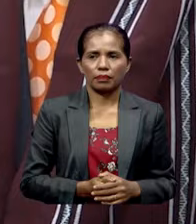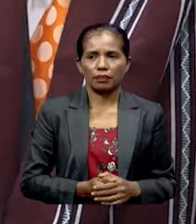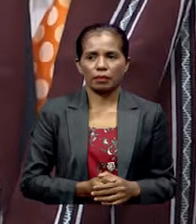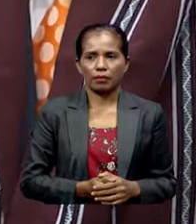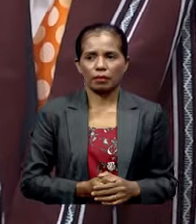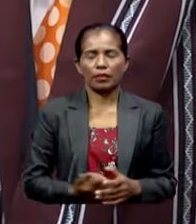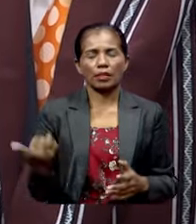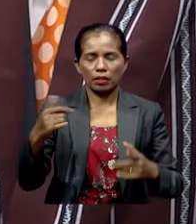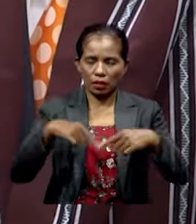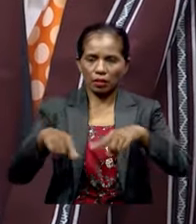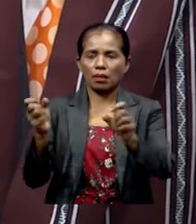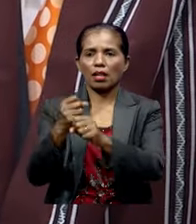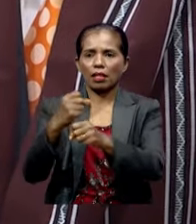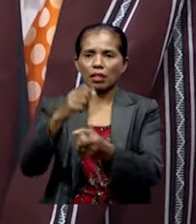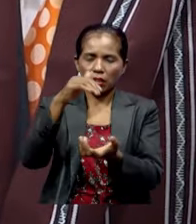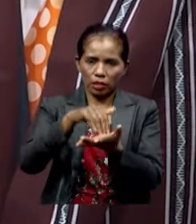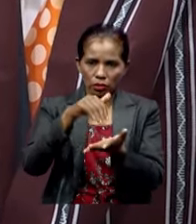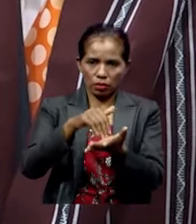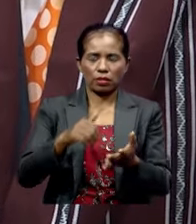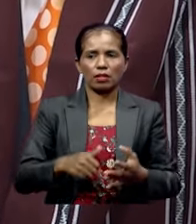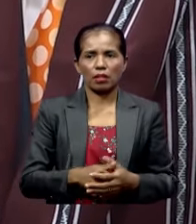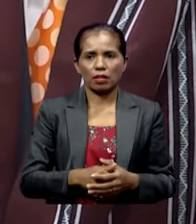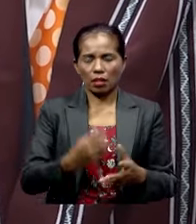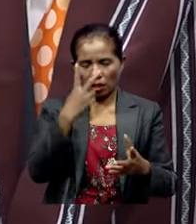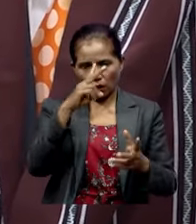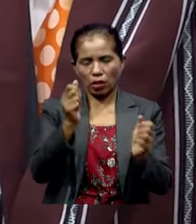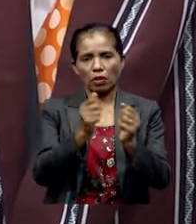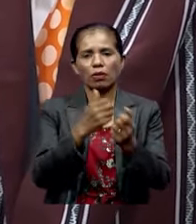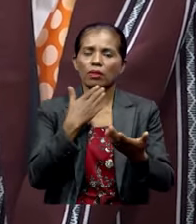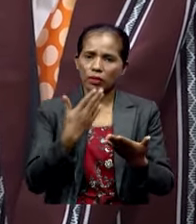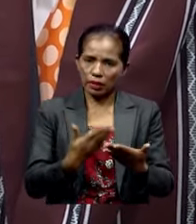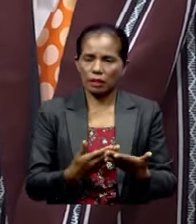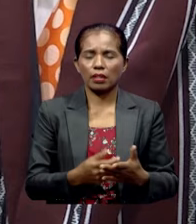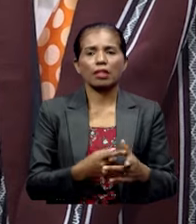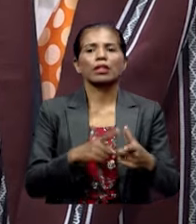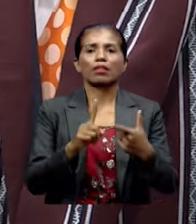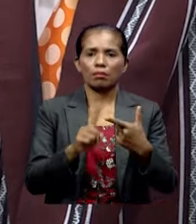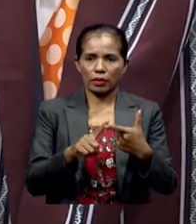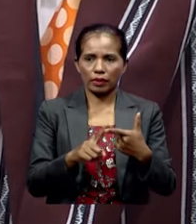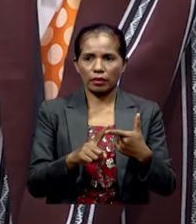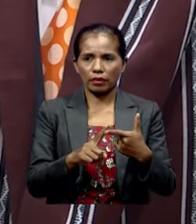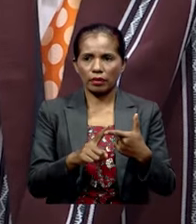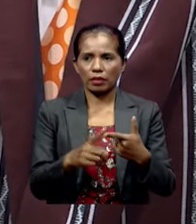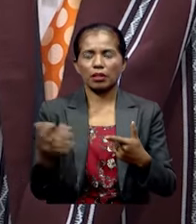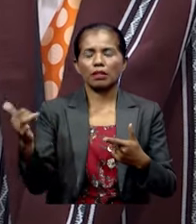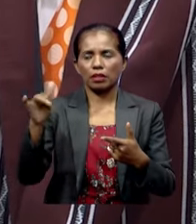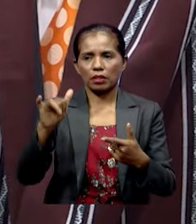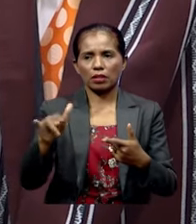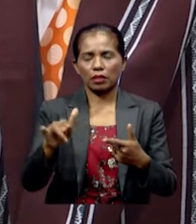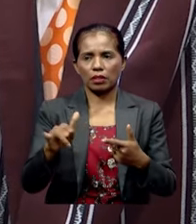sirsei bahalatan estudos, bahereditia, e depois maka sei